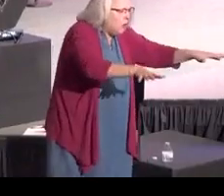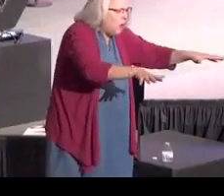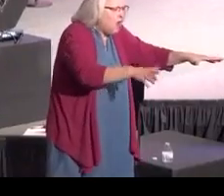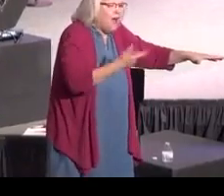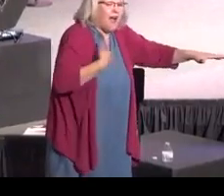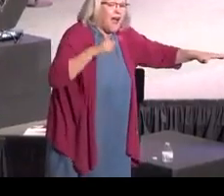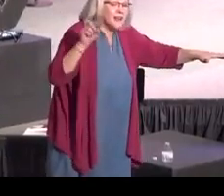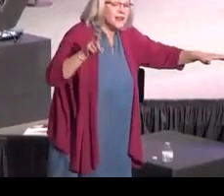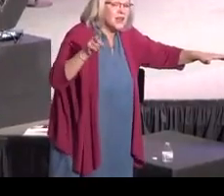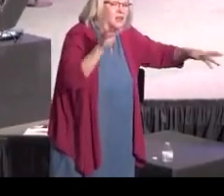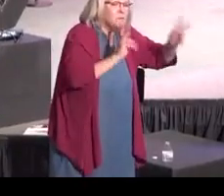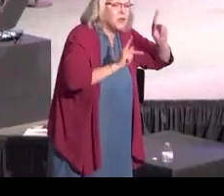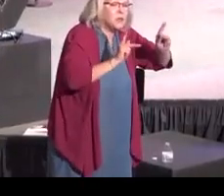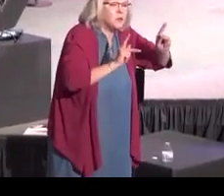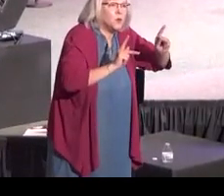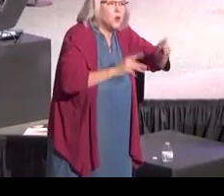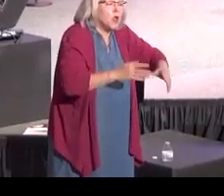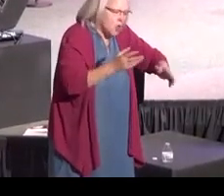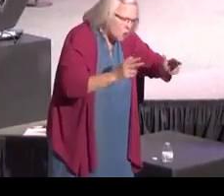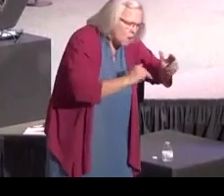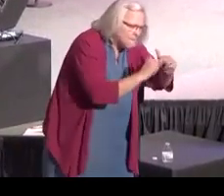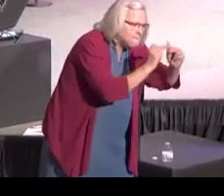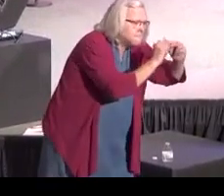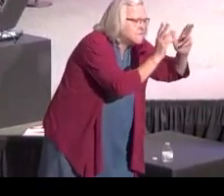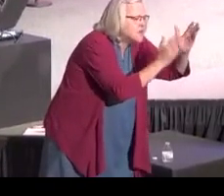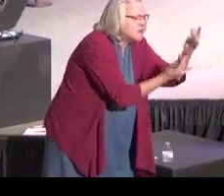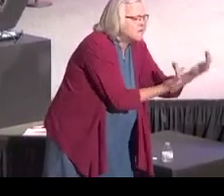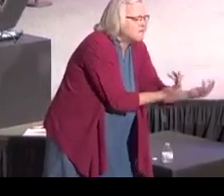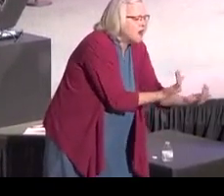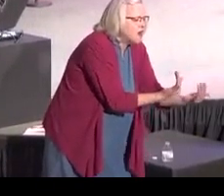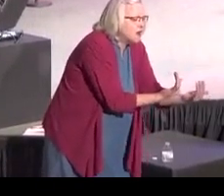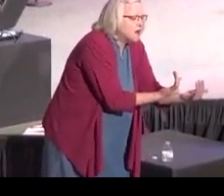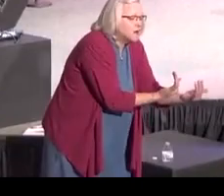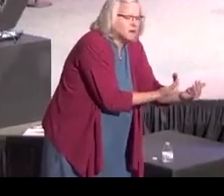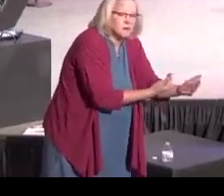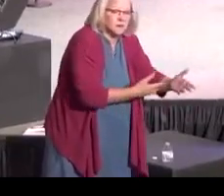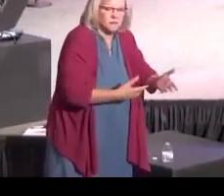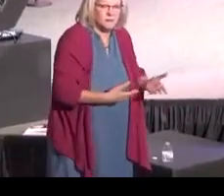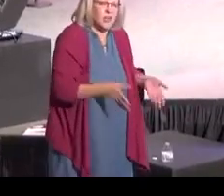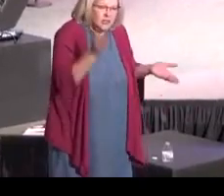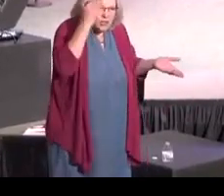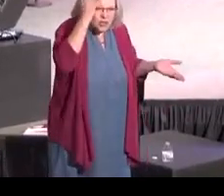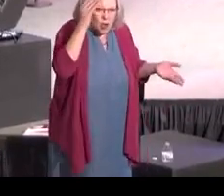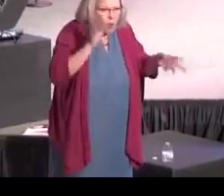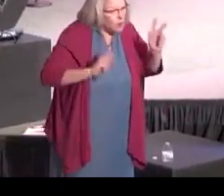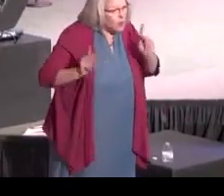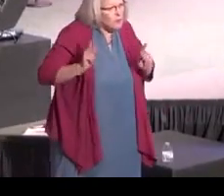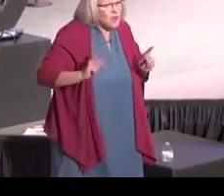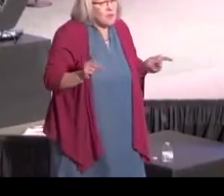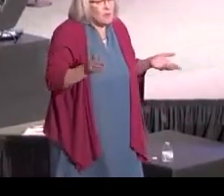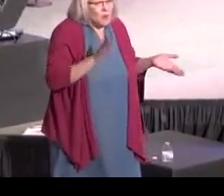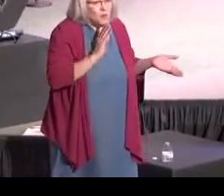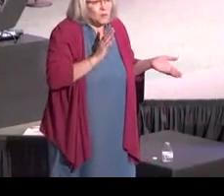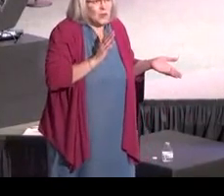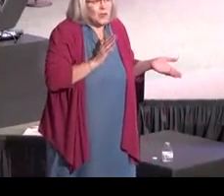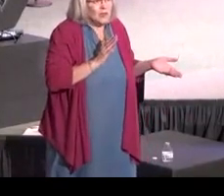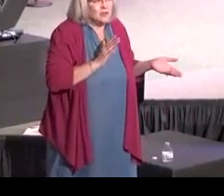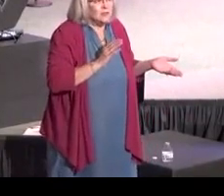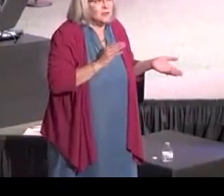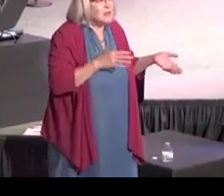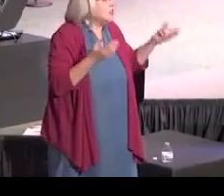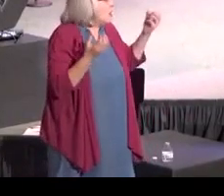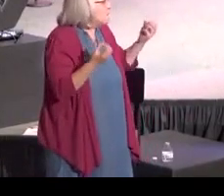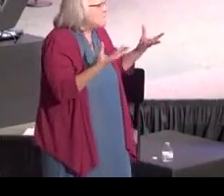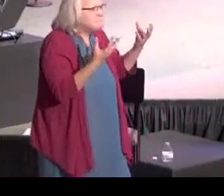need people who will build a fire for me. You know who those people have been? I mean, there've been a lot of people in this church that have